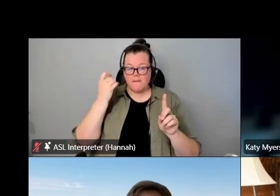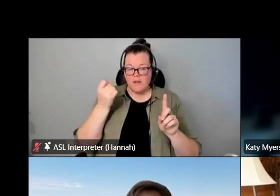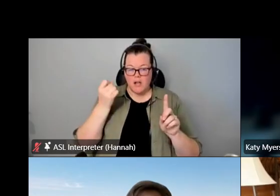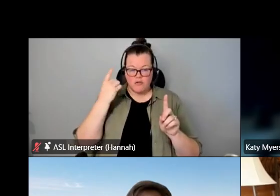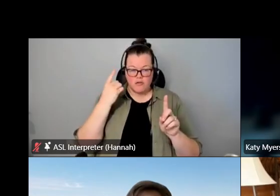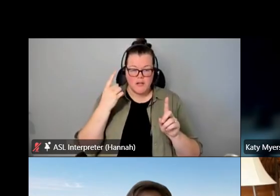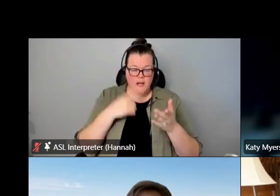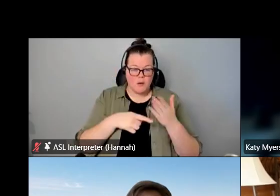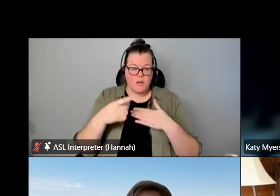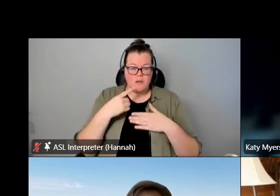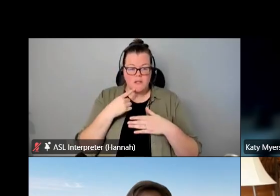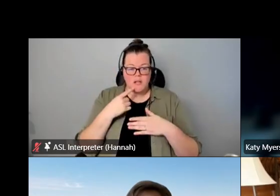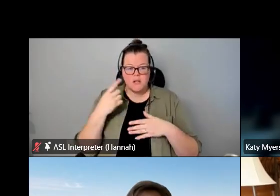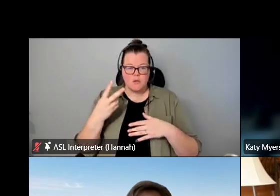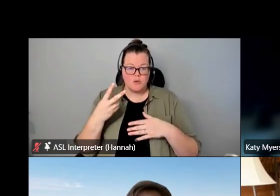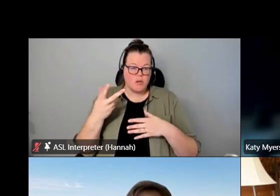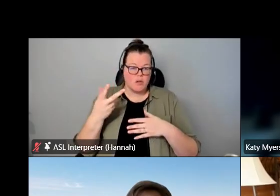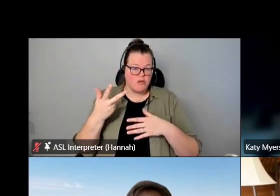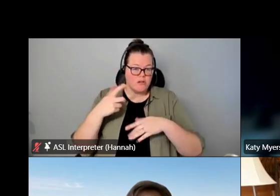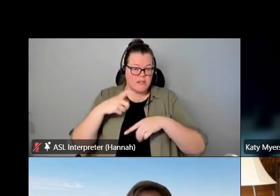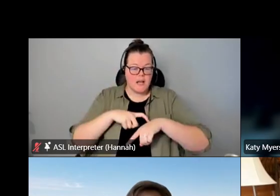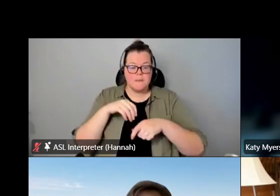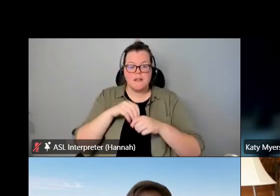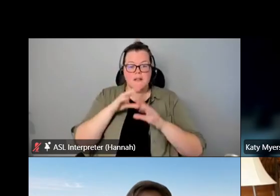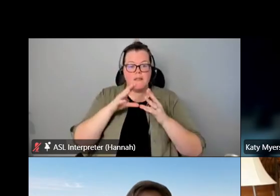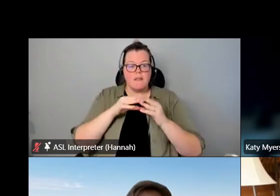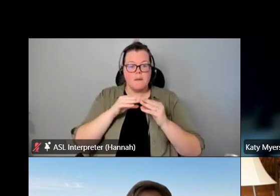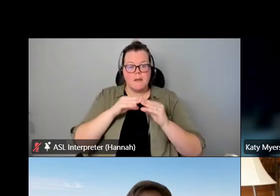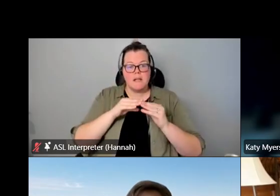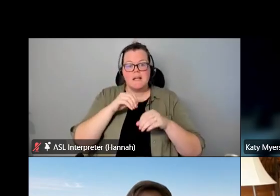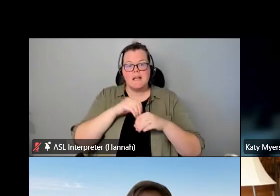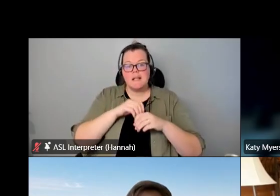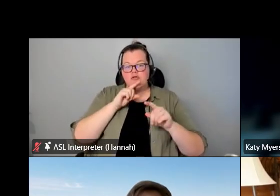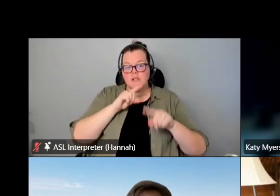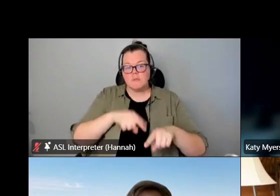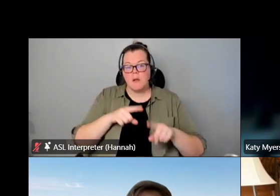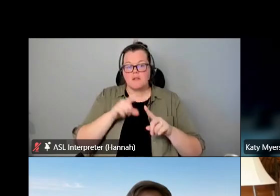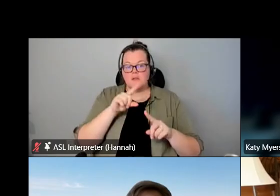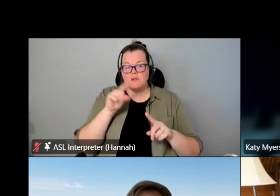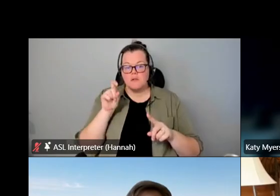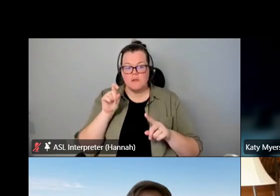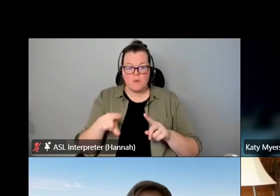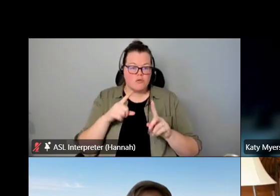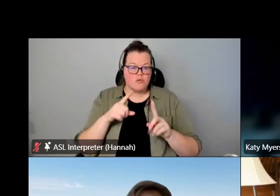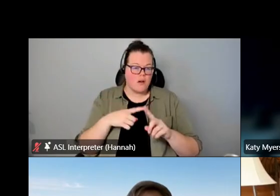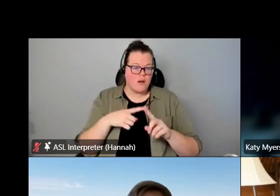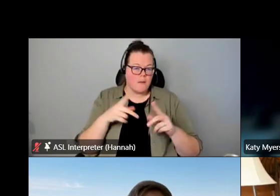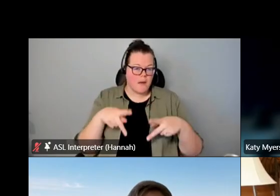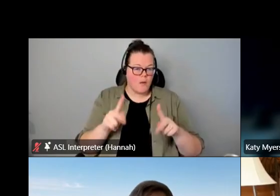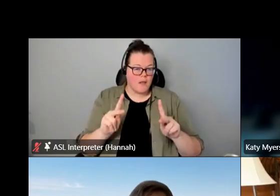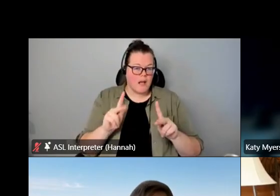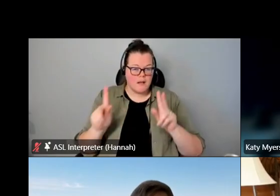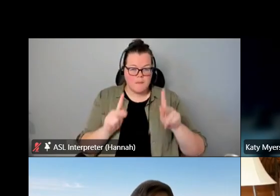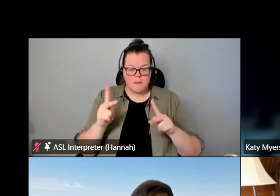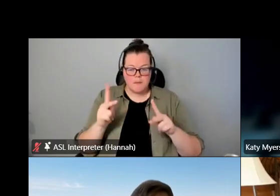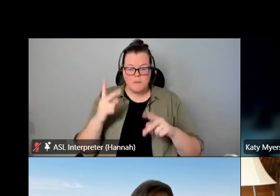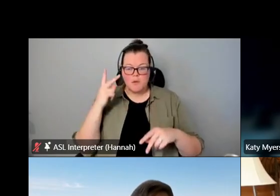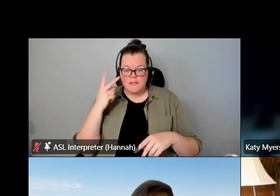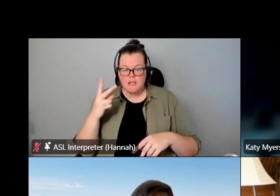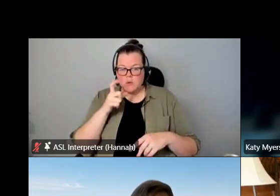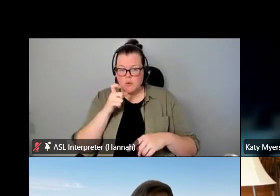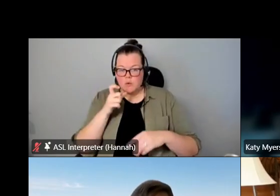2 or 3 times in this meeting in response to the question about letting people see who's on the